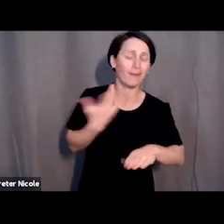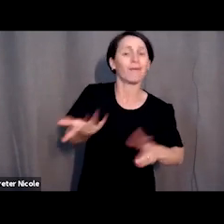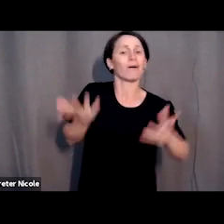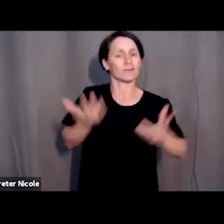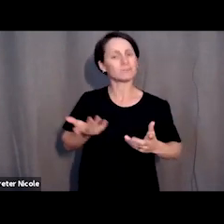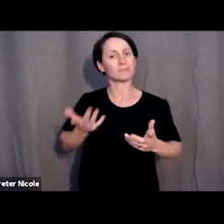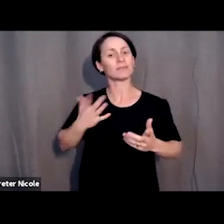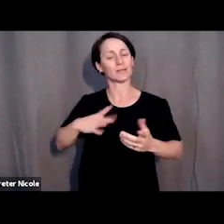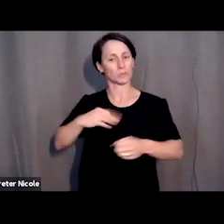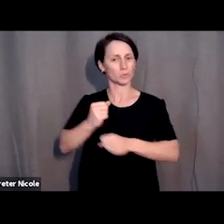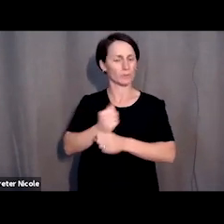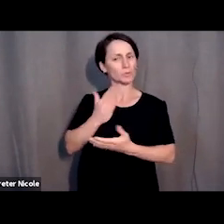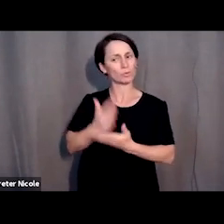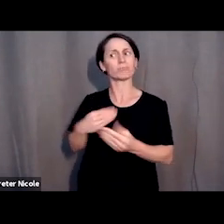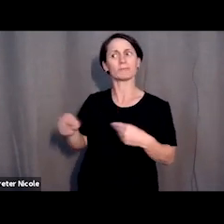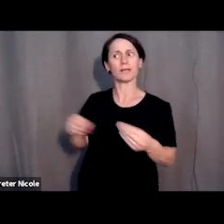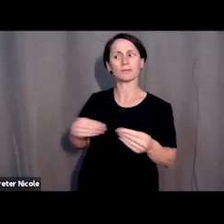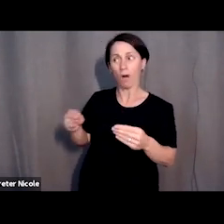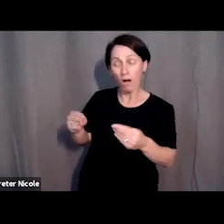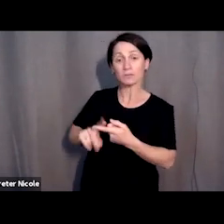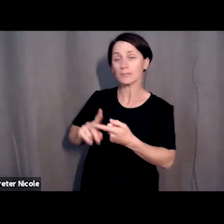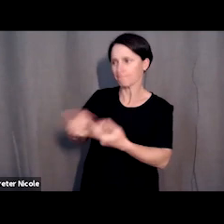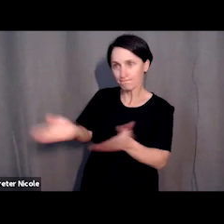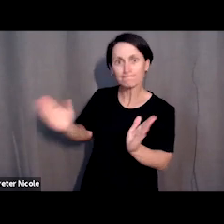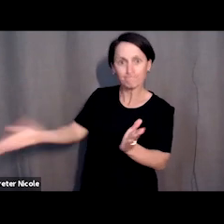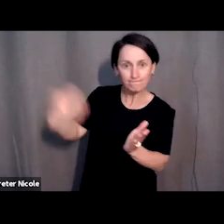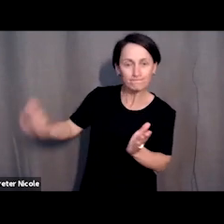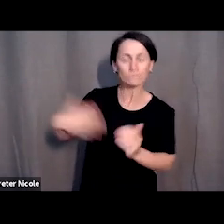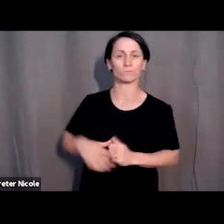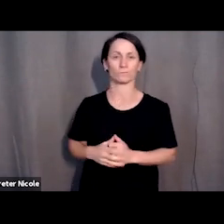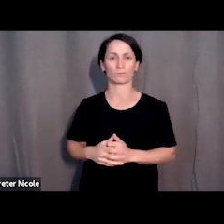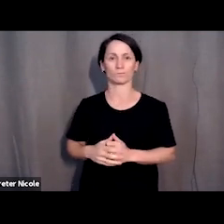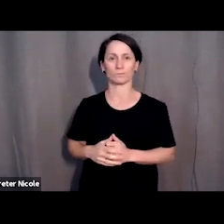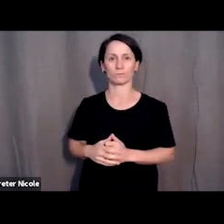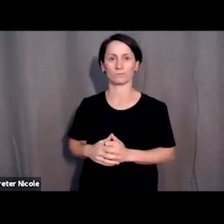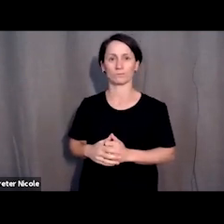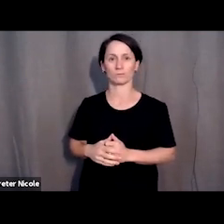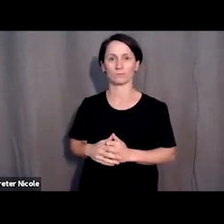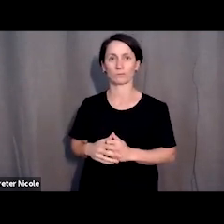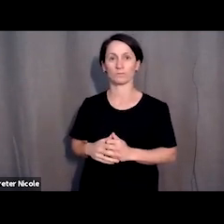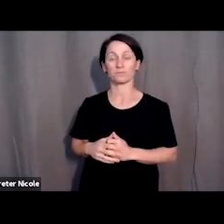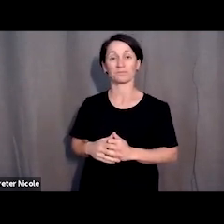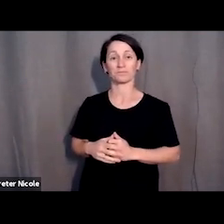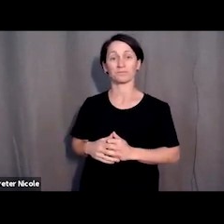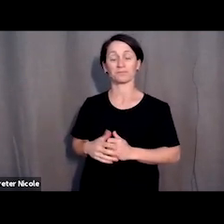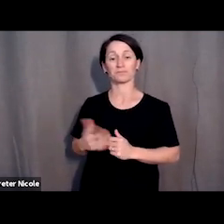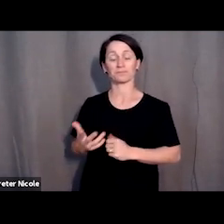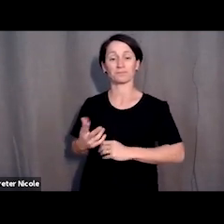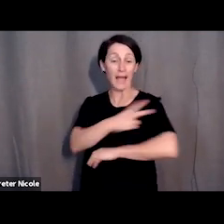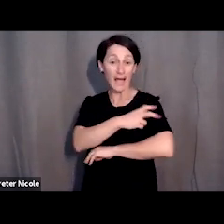when we talk about the consumer's capacity as well. The reception was really important in terms of